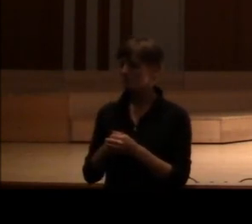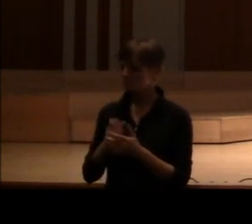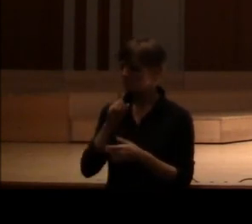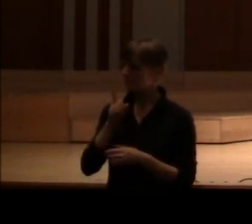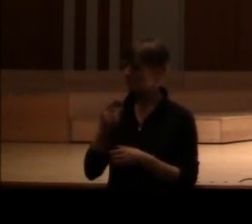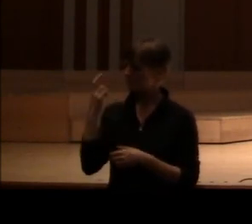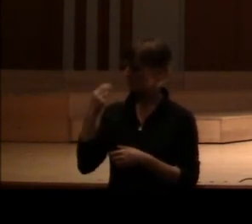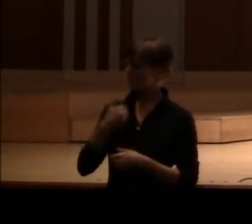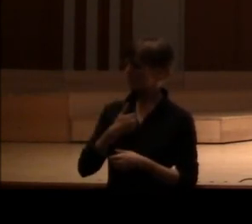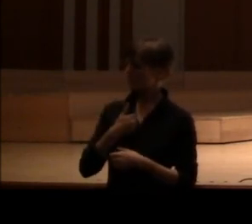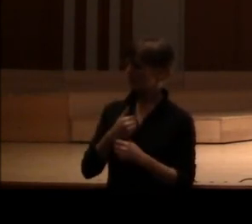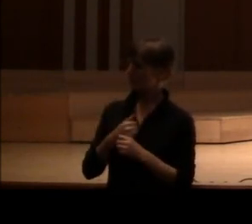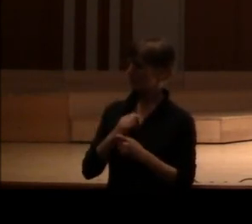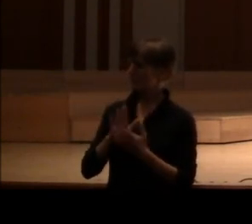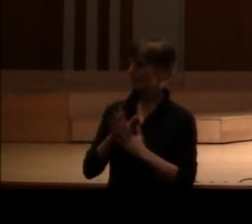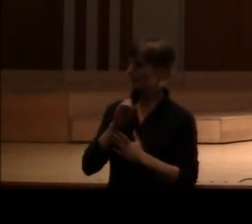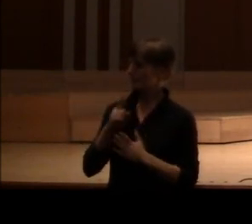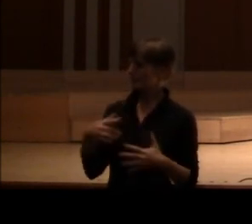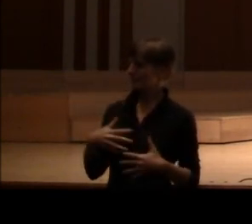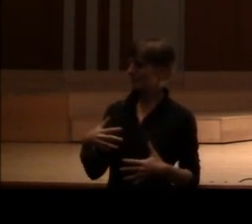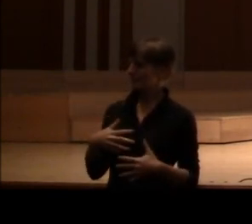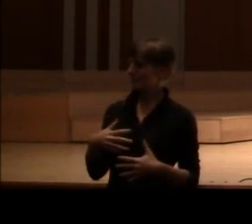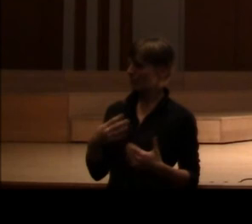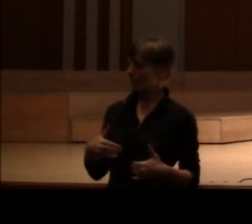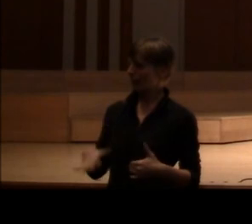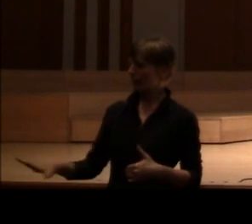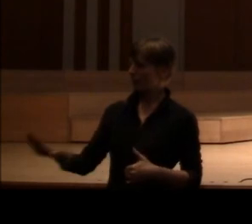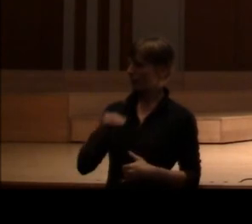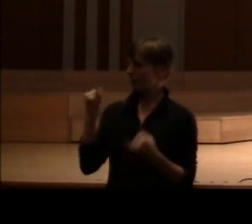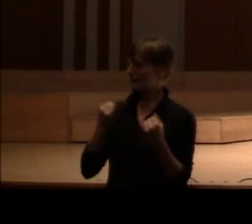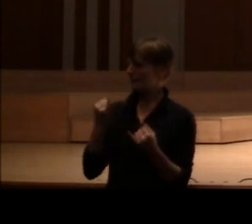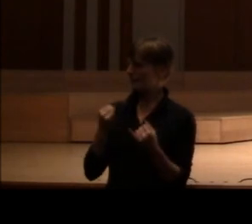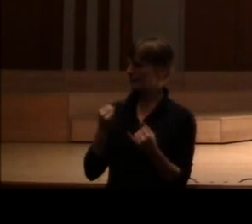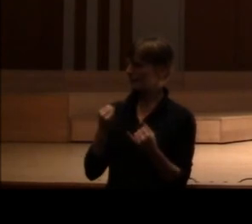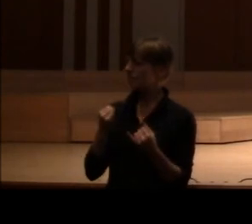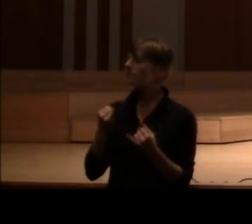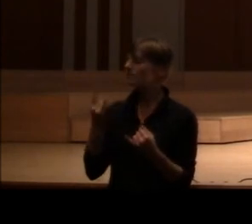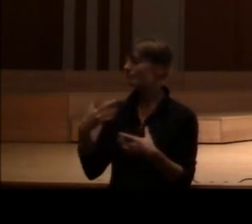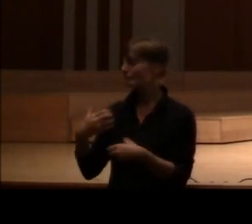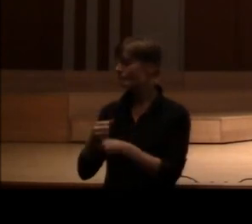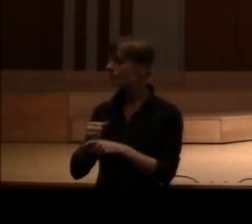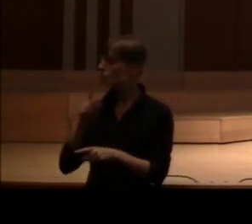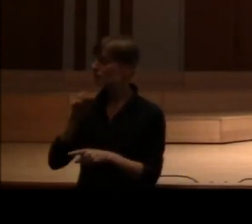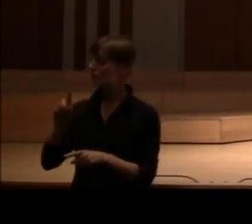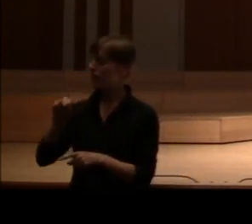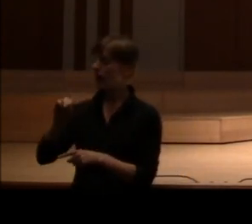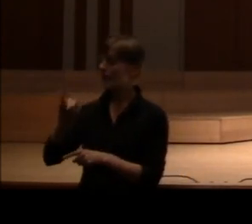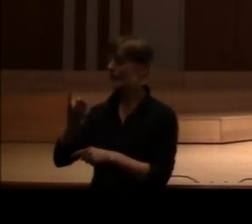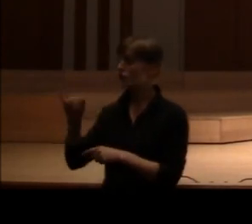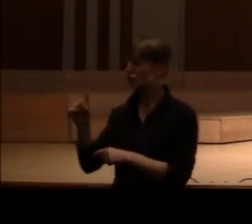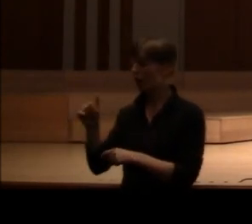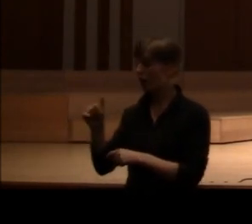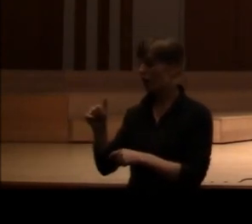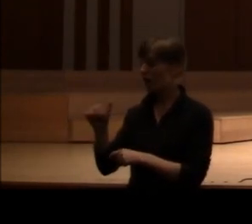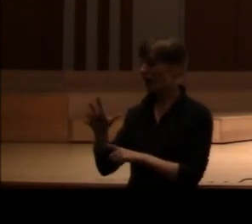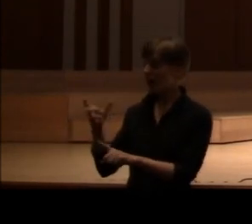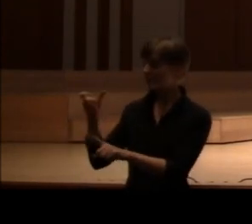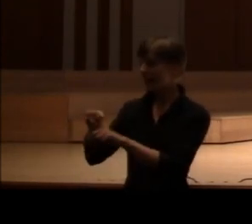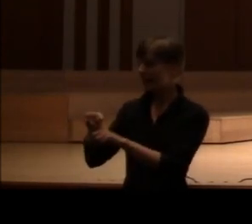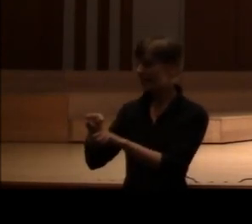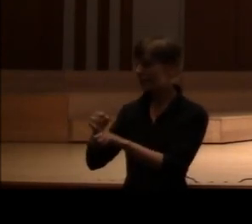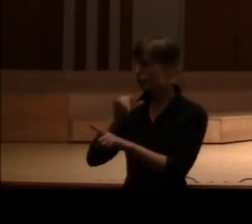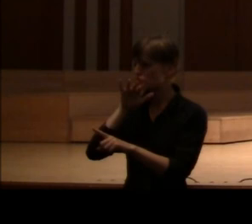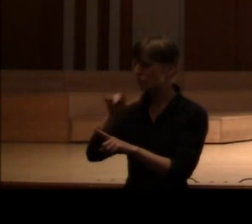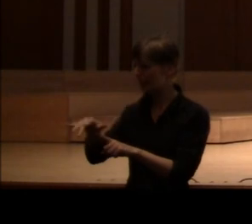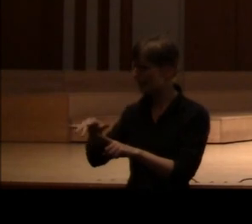little bit really terrified of the ideas they were coming up with. Long story short, we were writing a poem about a ninja attacking a dragon, and the ninja had issues with bladder control